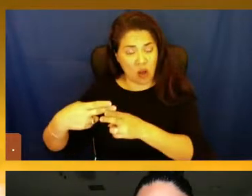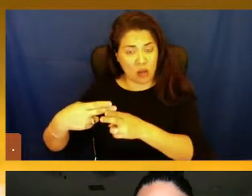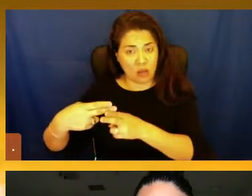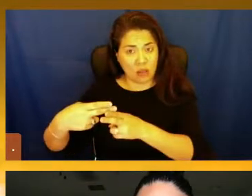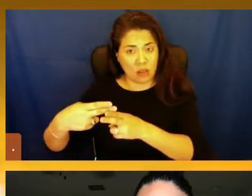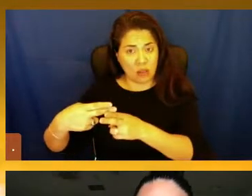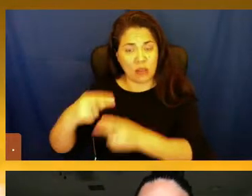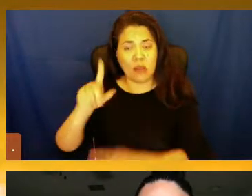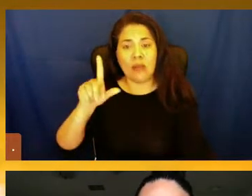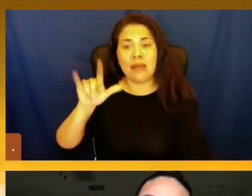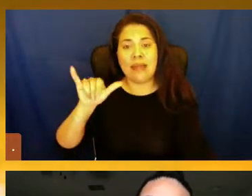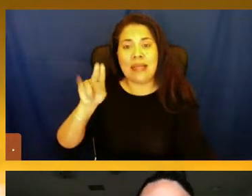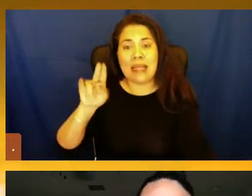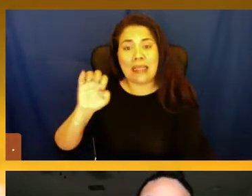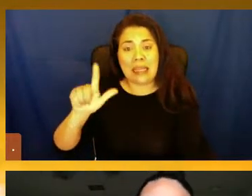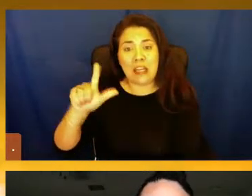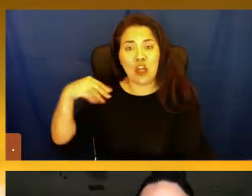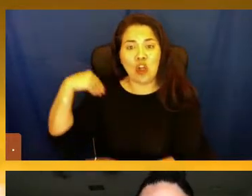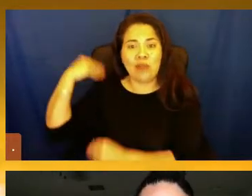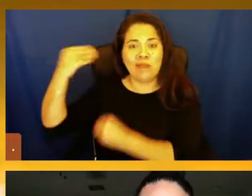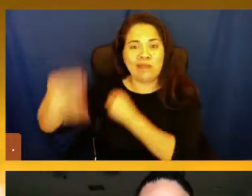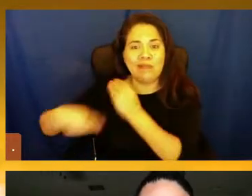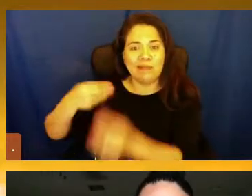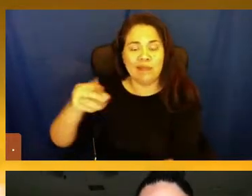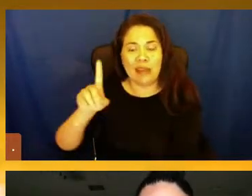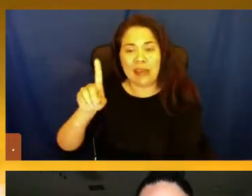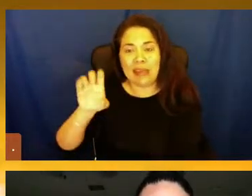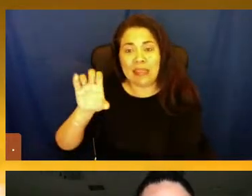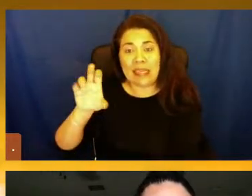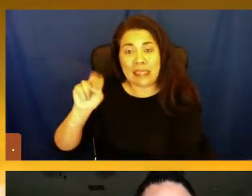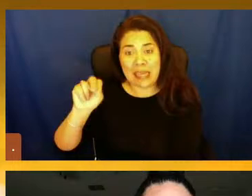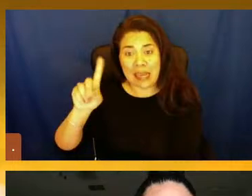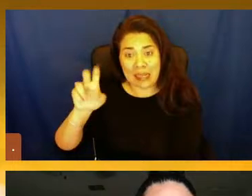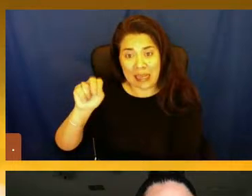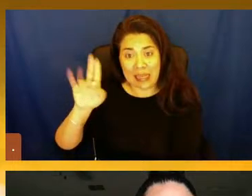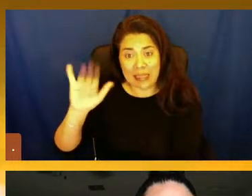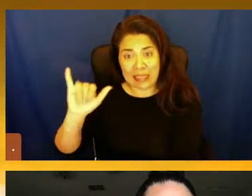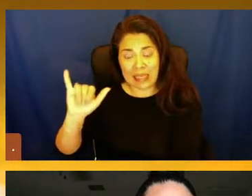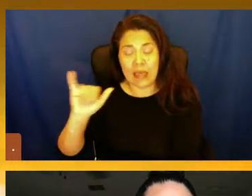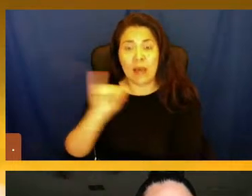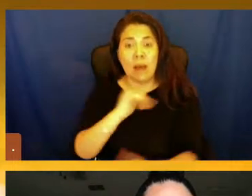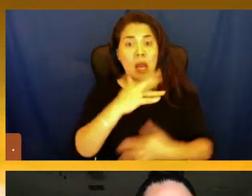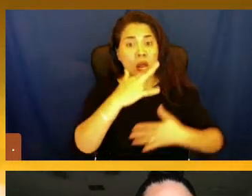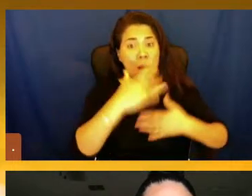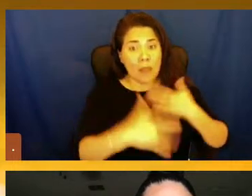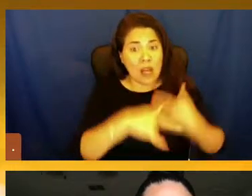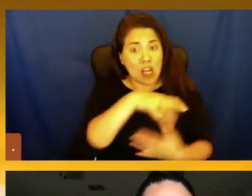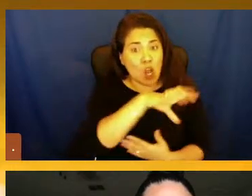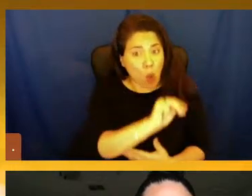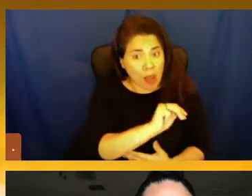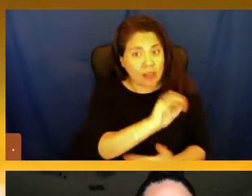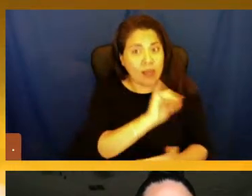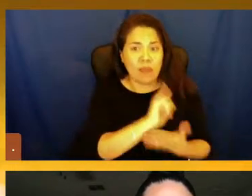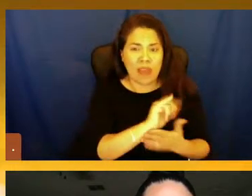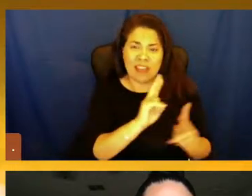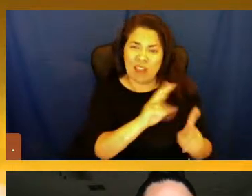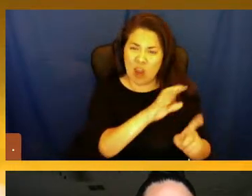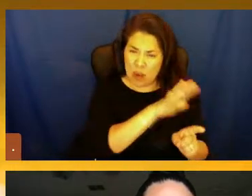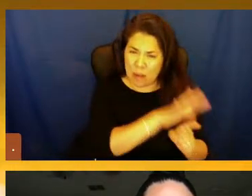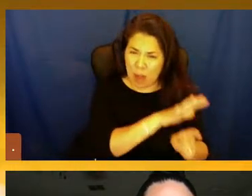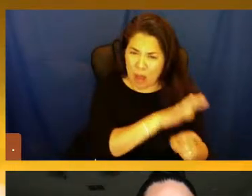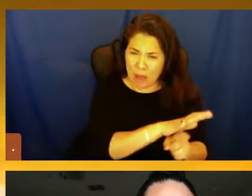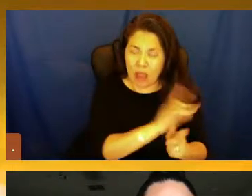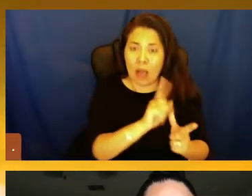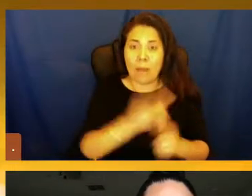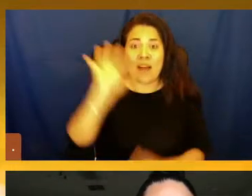lineal descendancy. Blood quantum is the most popular, and it's something that was presented by a